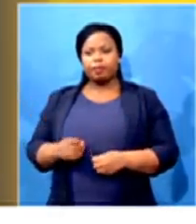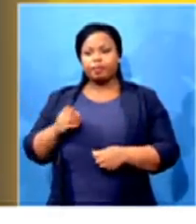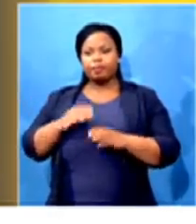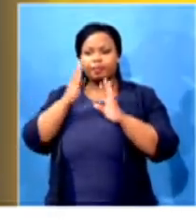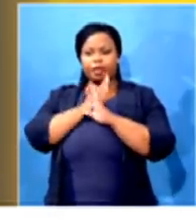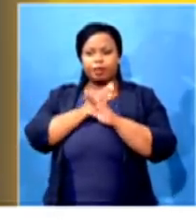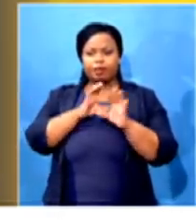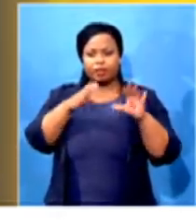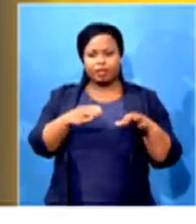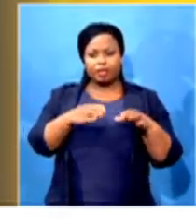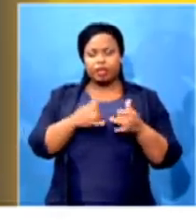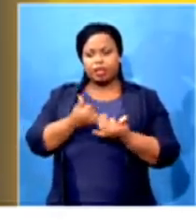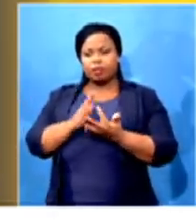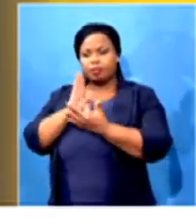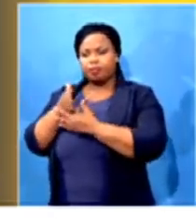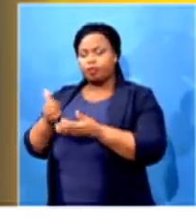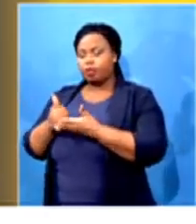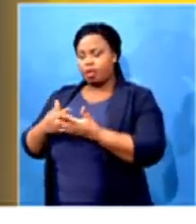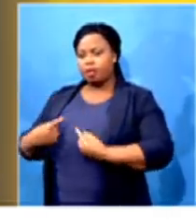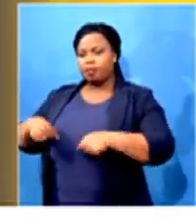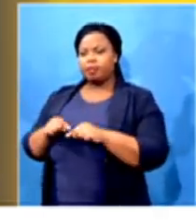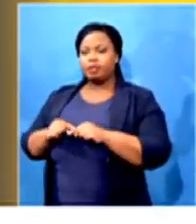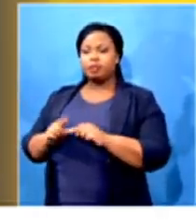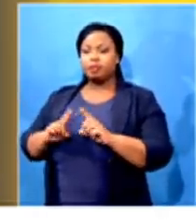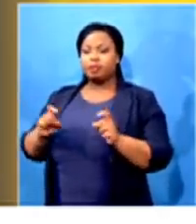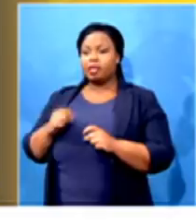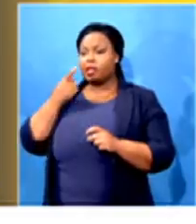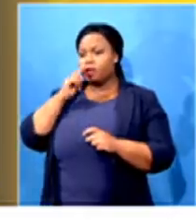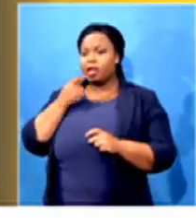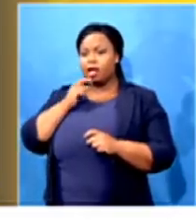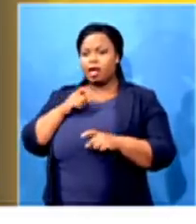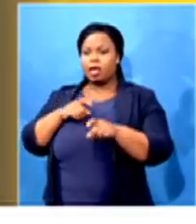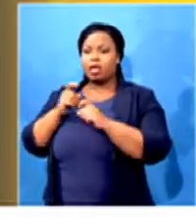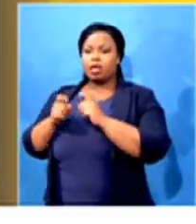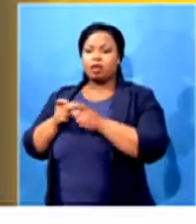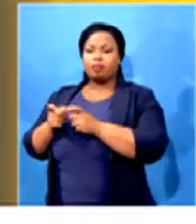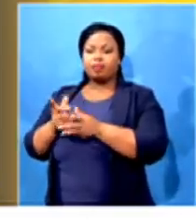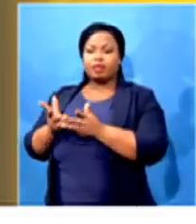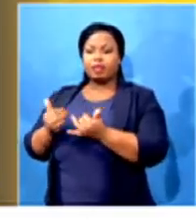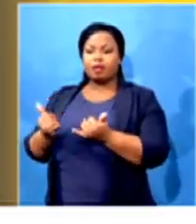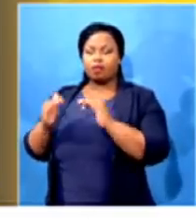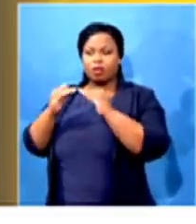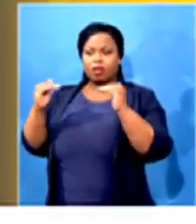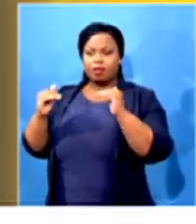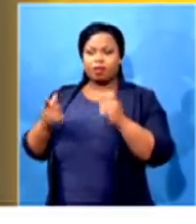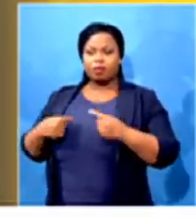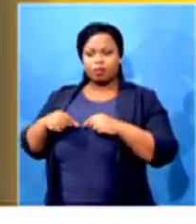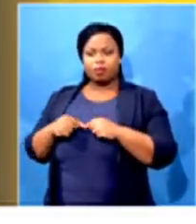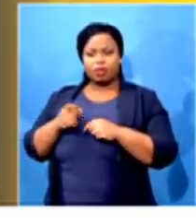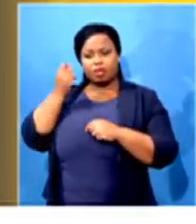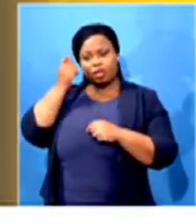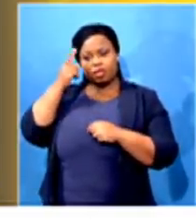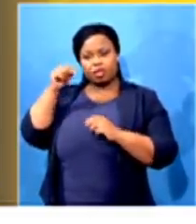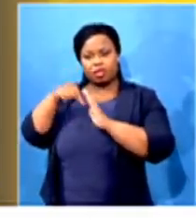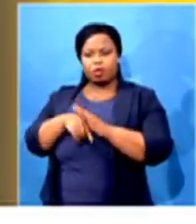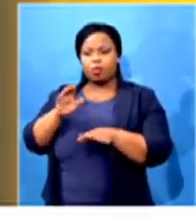assist in testing, and at a discussion level that is understandable between ourselves and all the